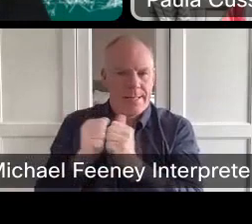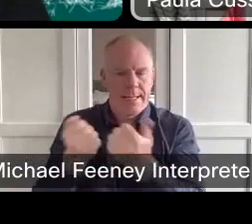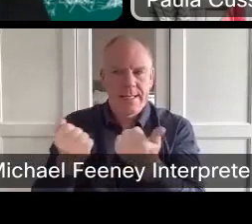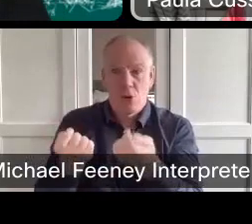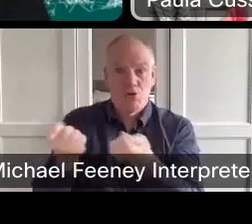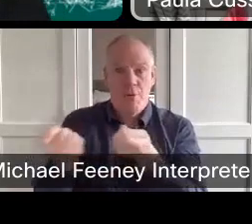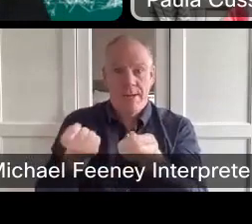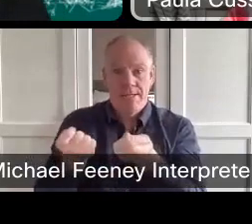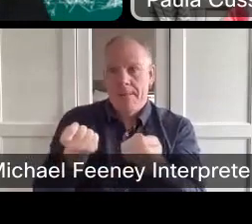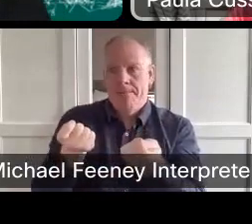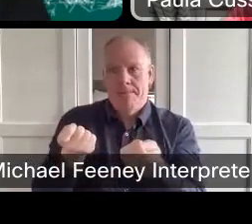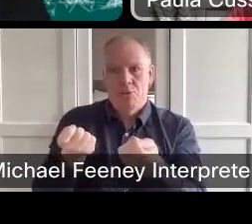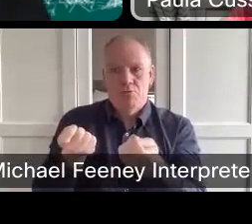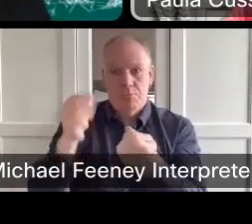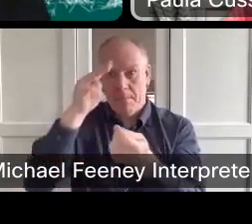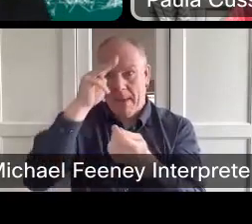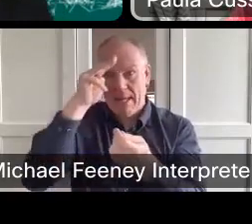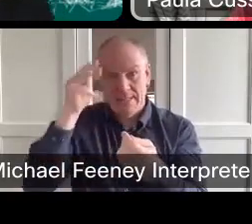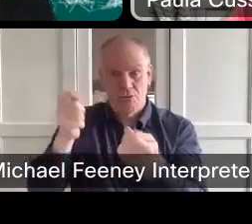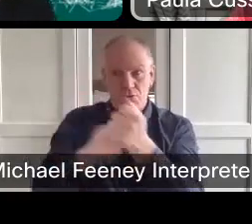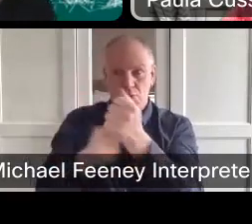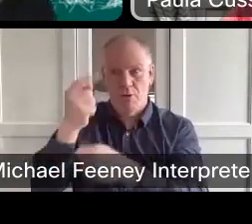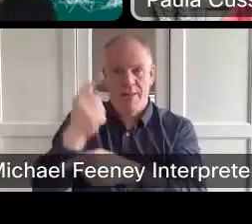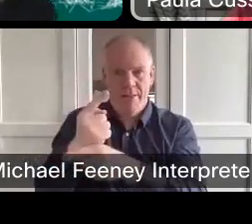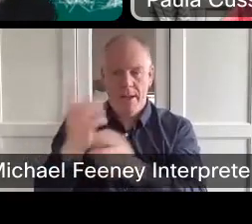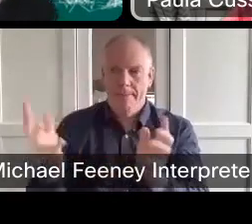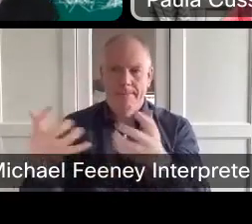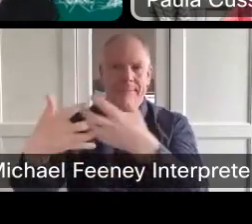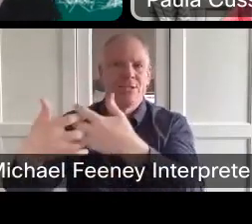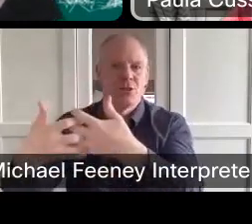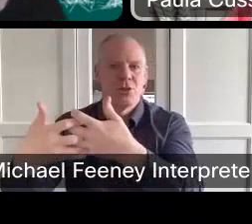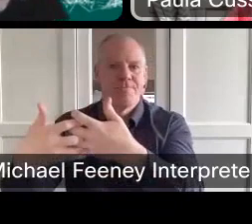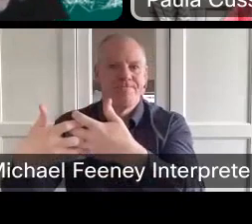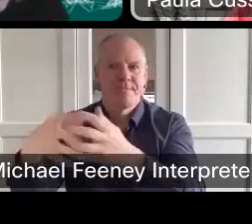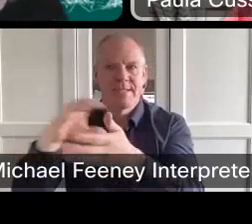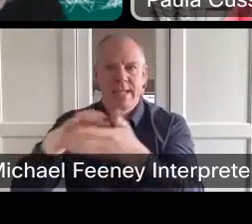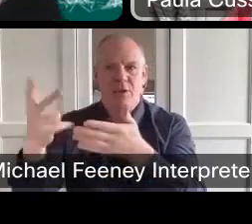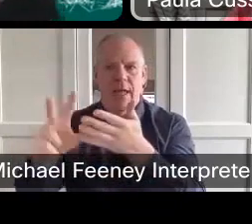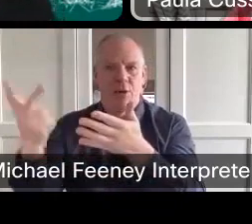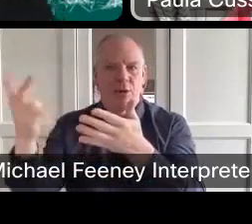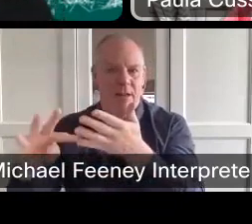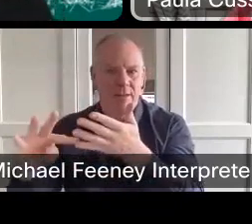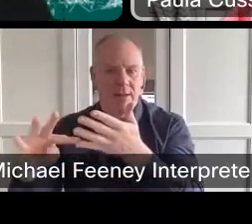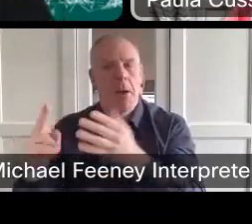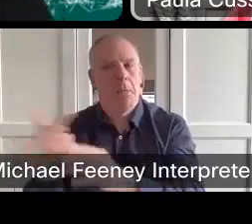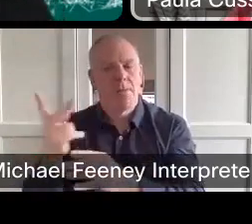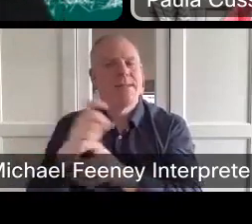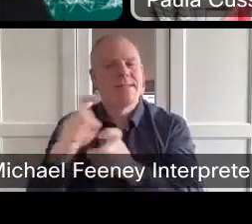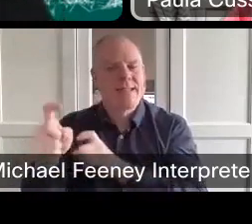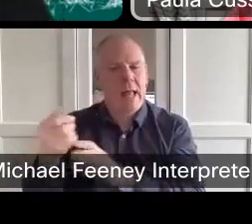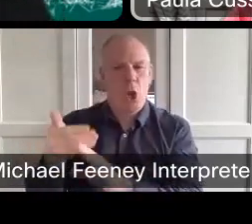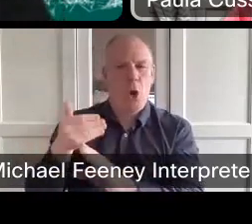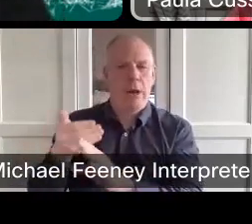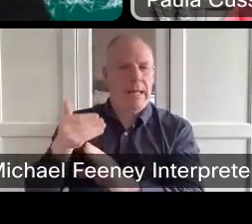governance and management structures, and again, knitting it in there as much as possible. But it is early days. We're definitely on a